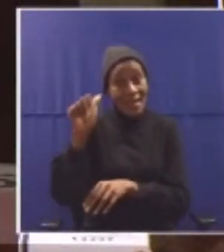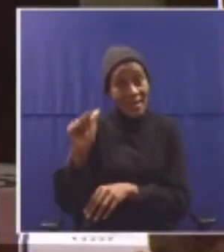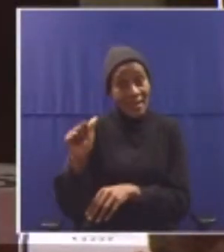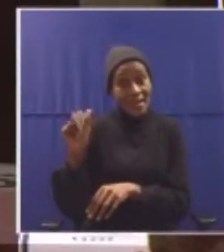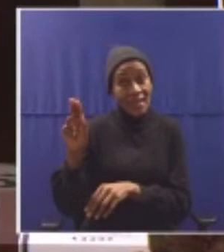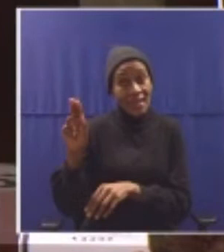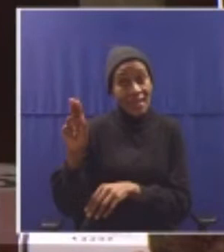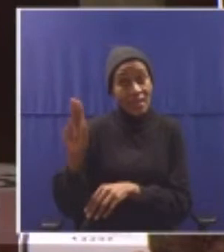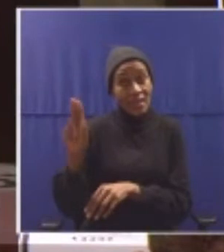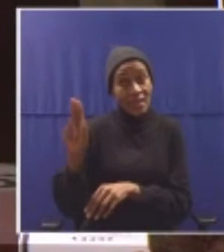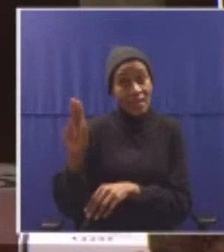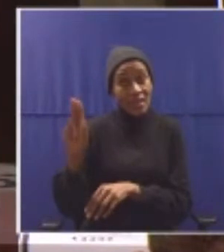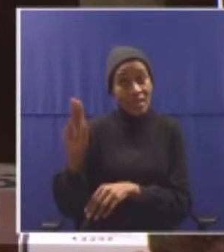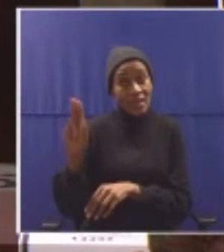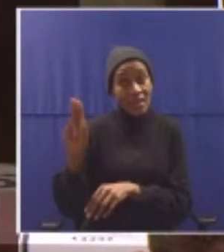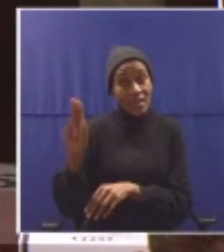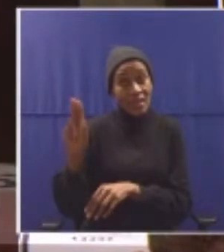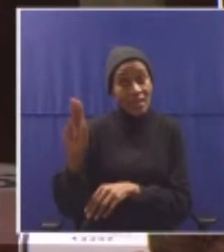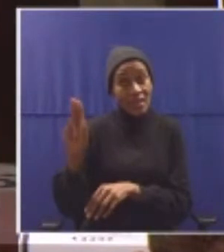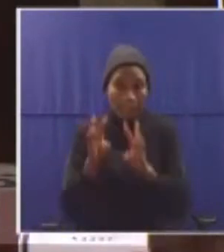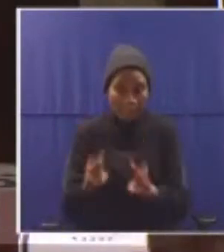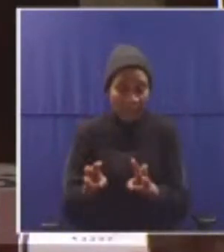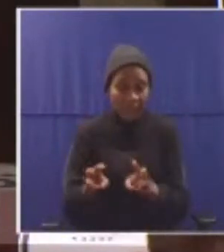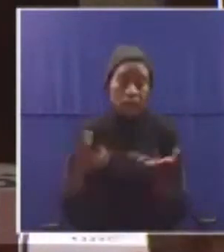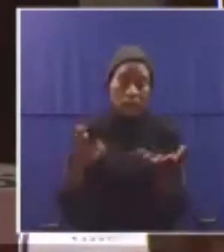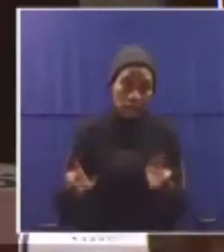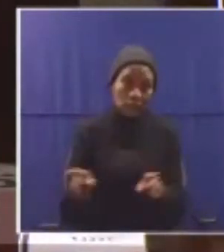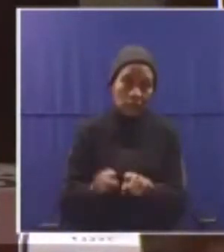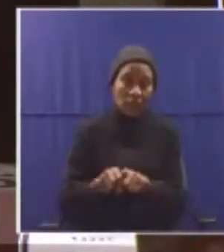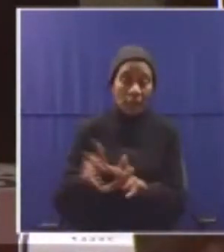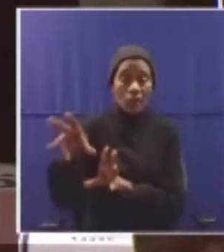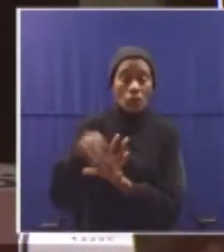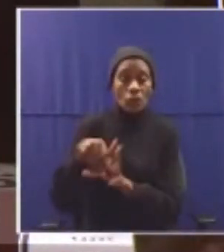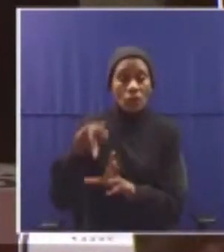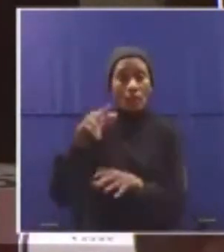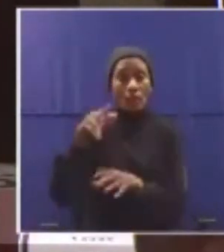in fostering peace and in holding the space for Pan-Africanist